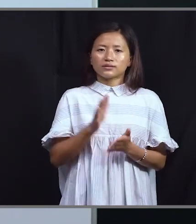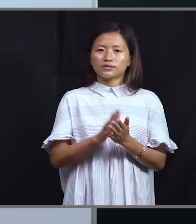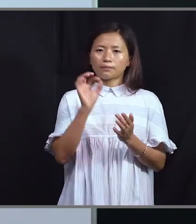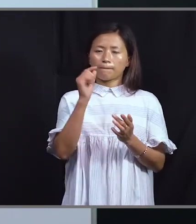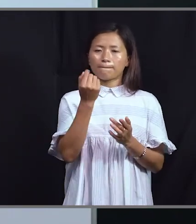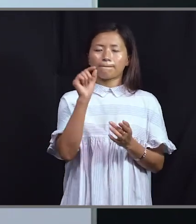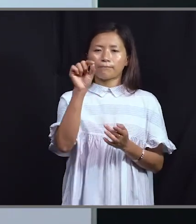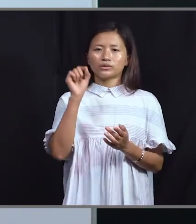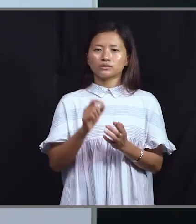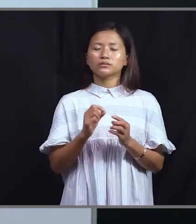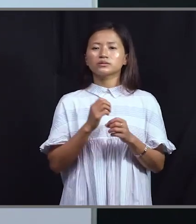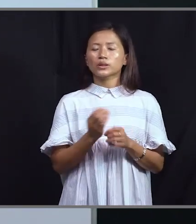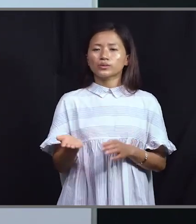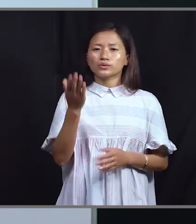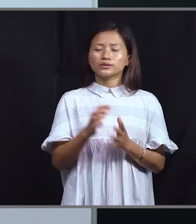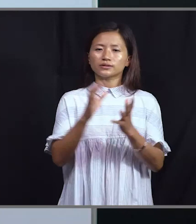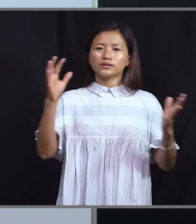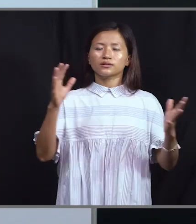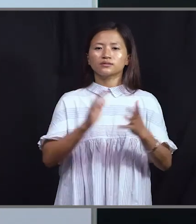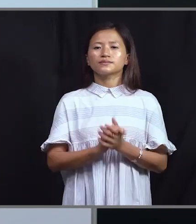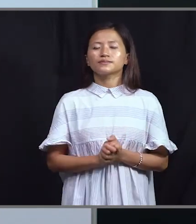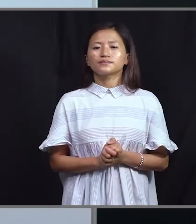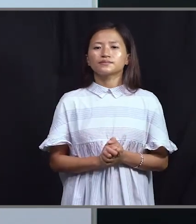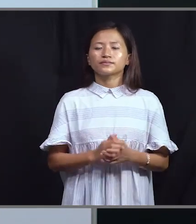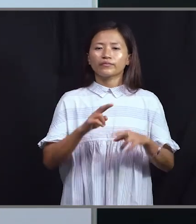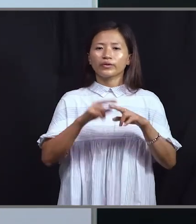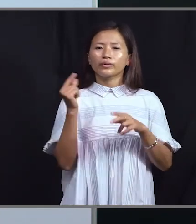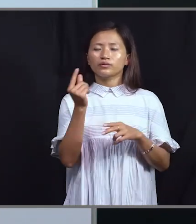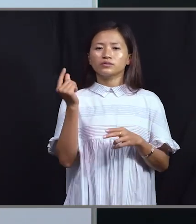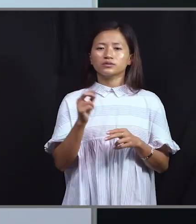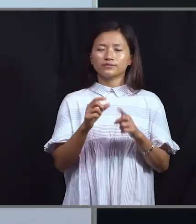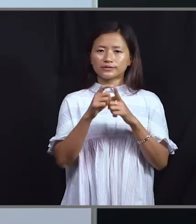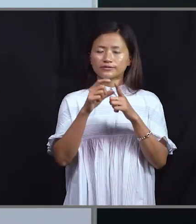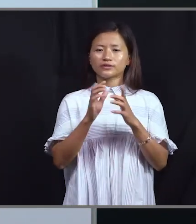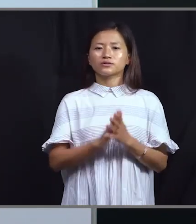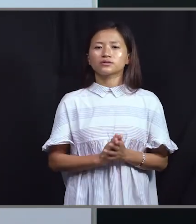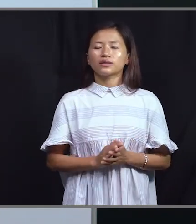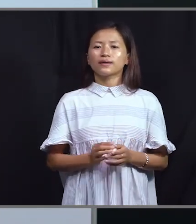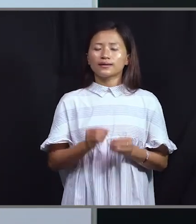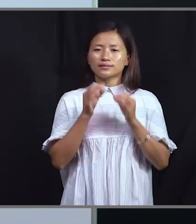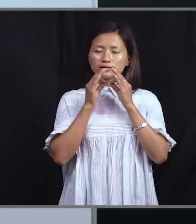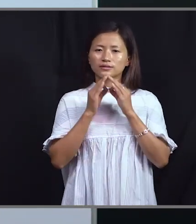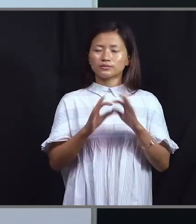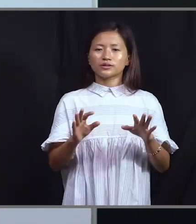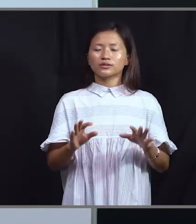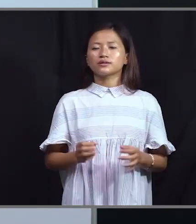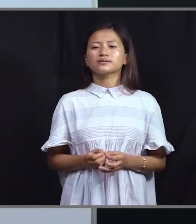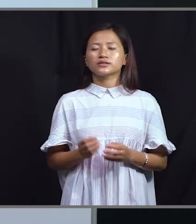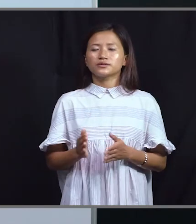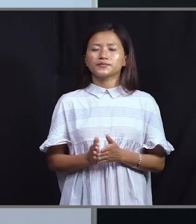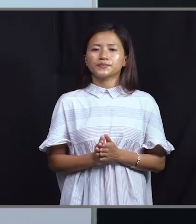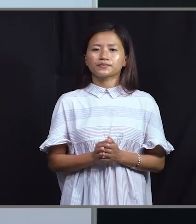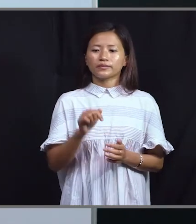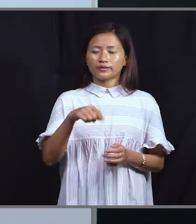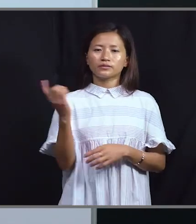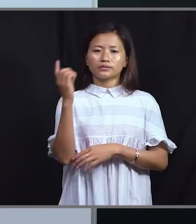again. Growth in size, okay, functional differentiation and specialization. So students, with this we